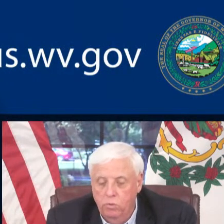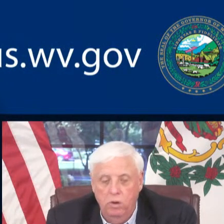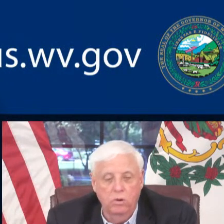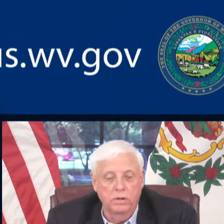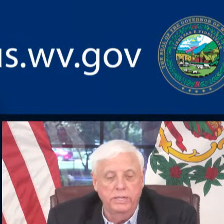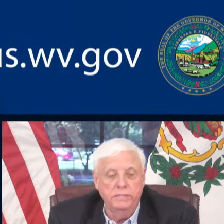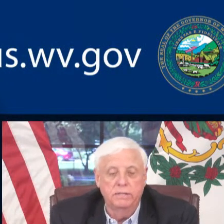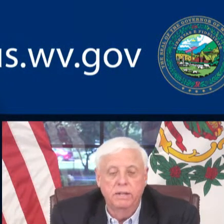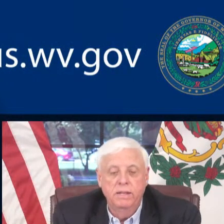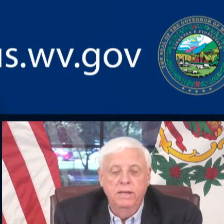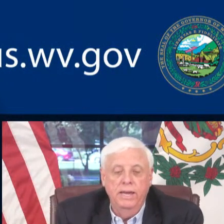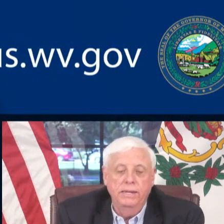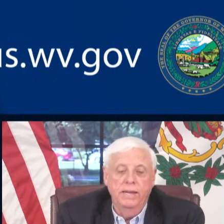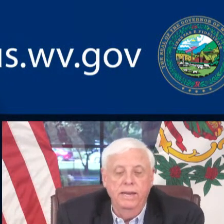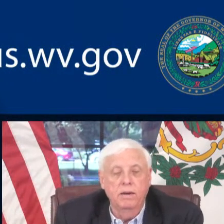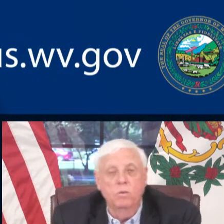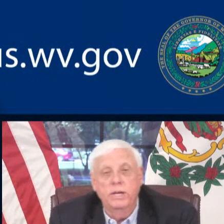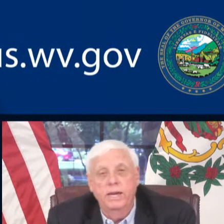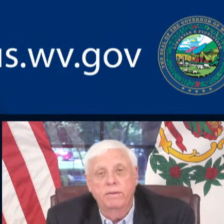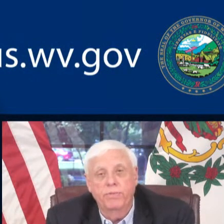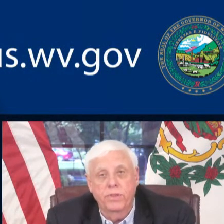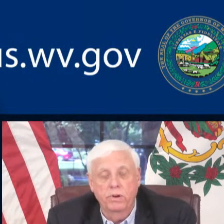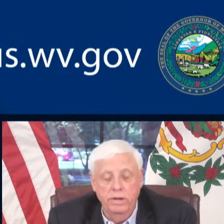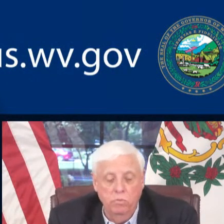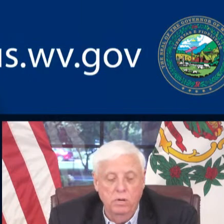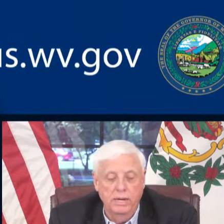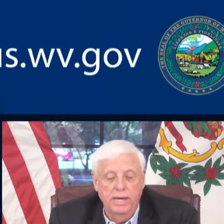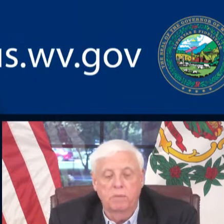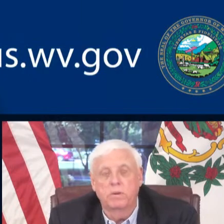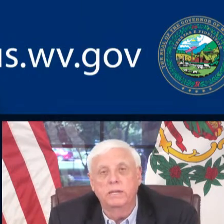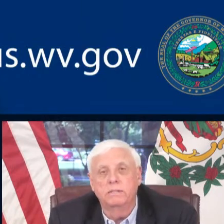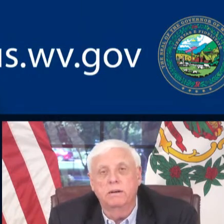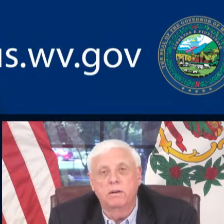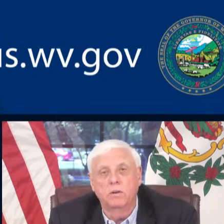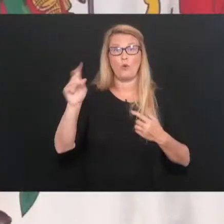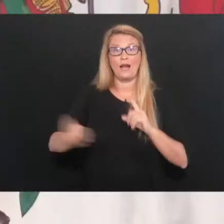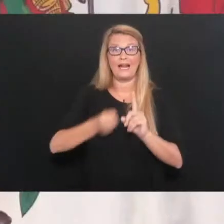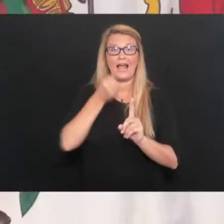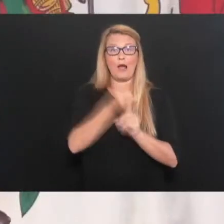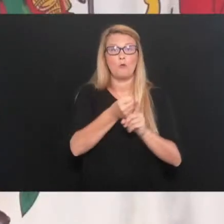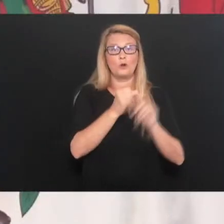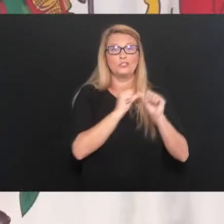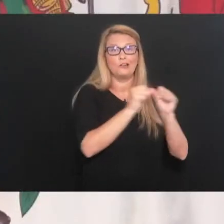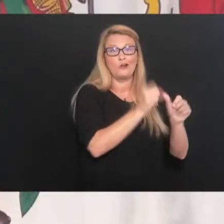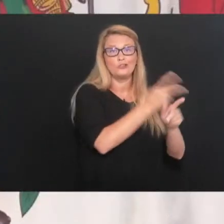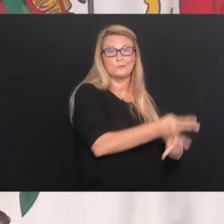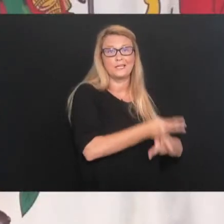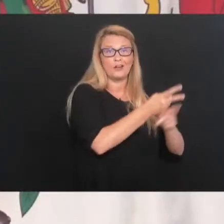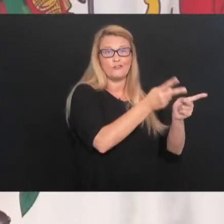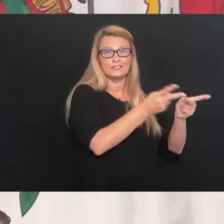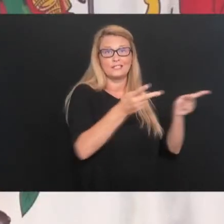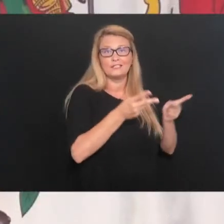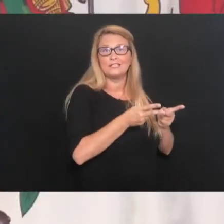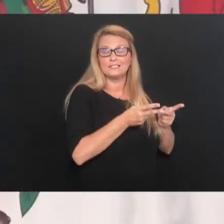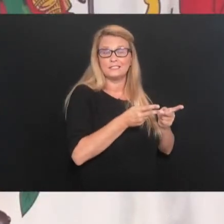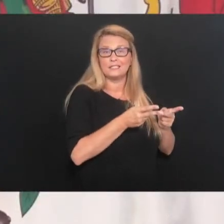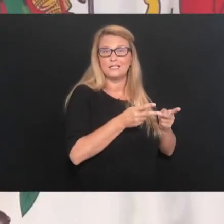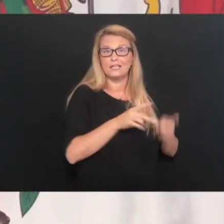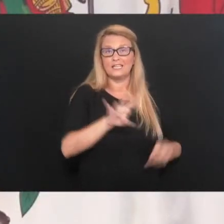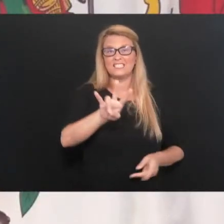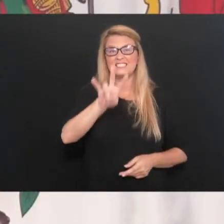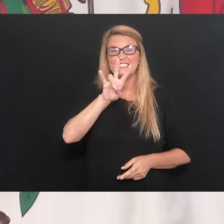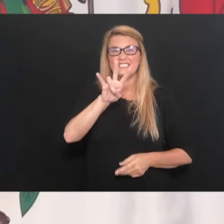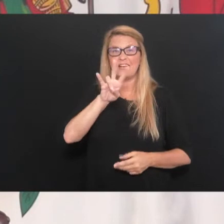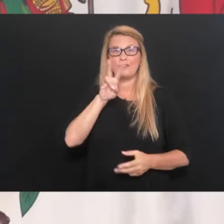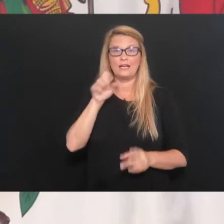thank Walgreens. And now we have 31 outbreaks in our long-term care facilities. We have 7